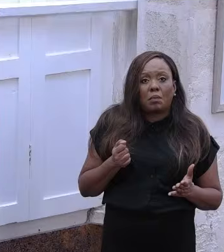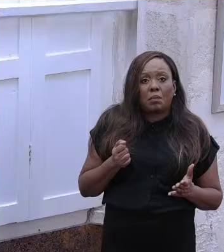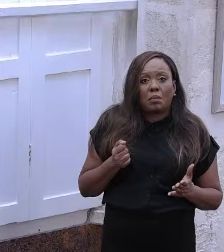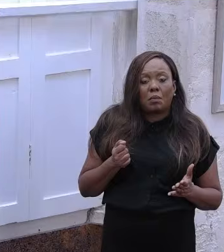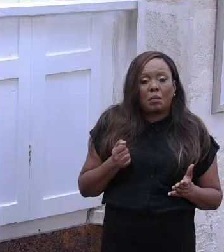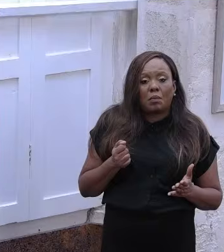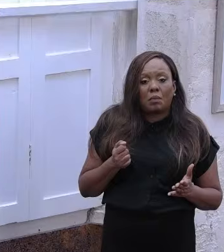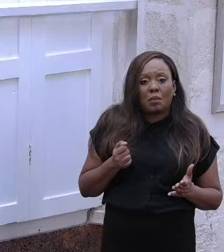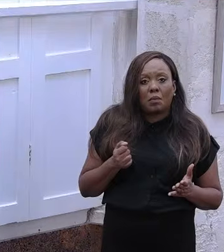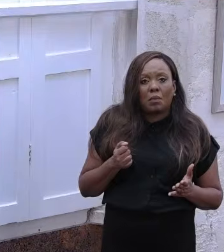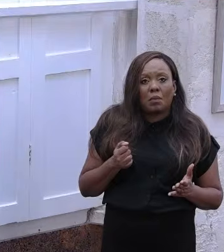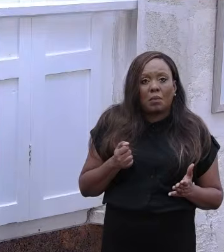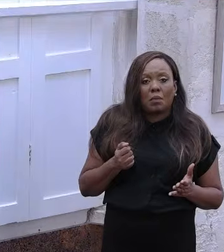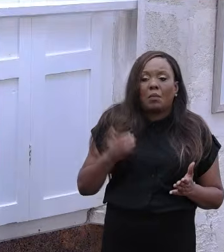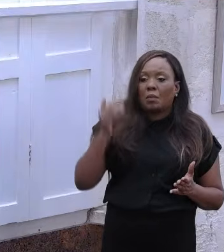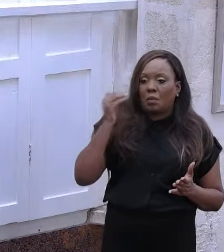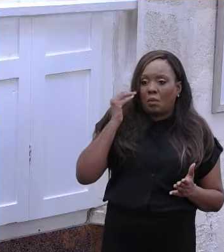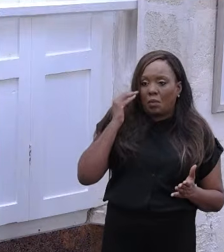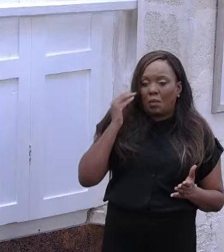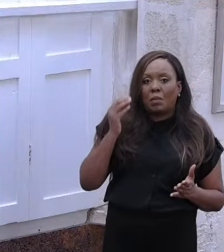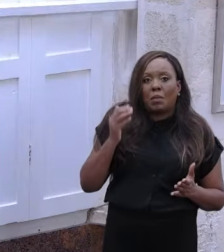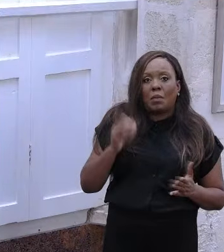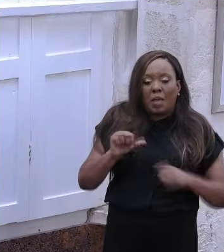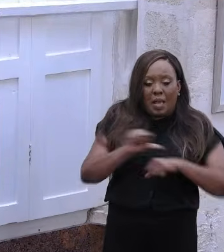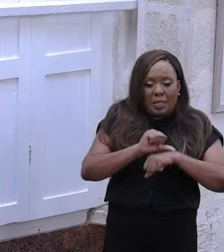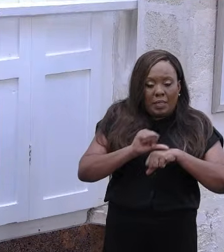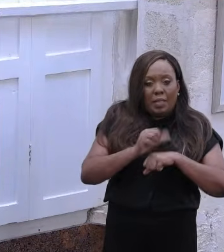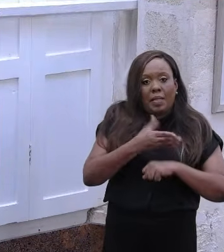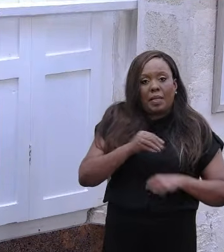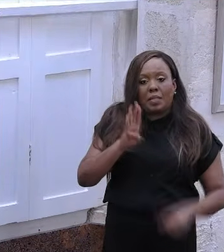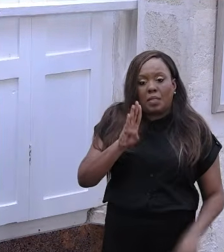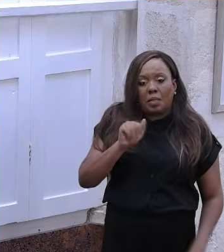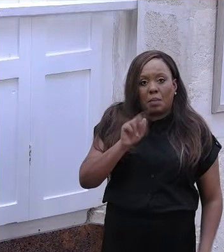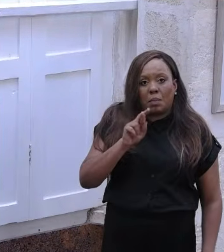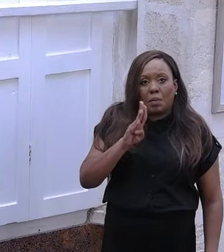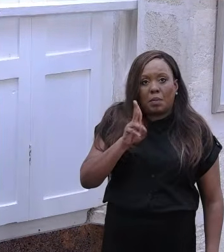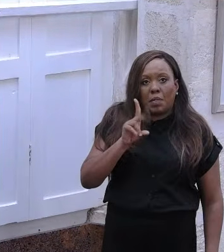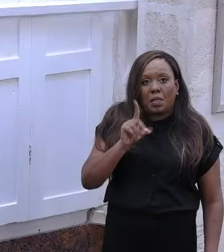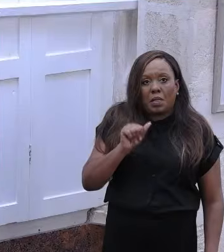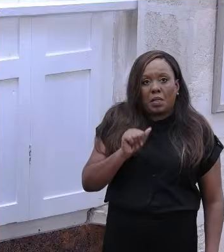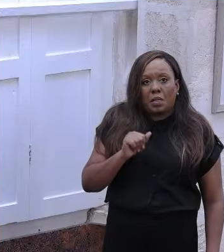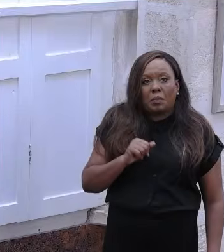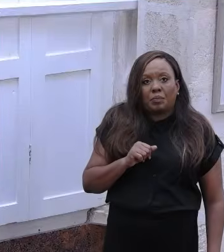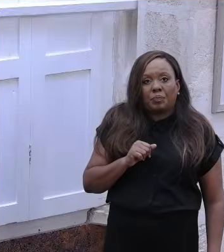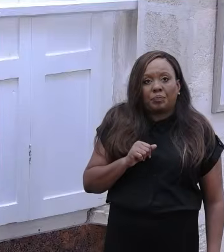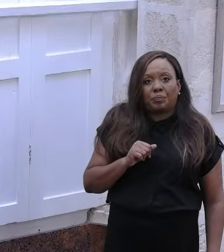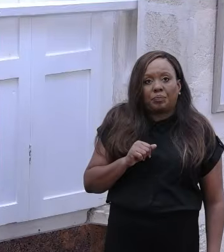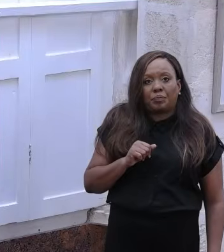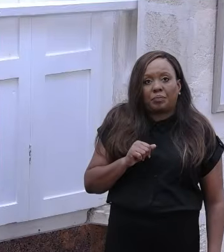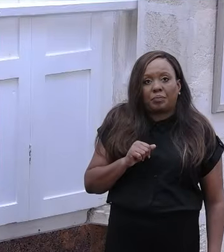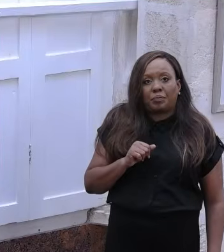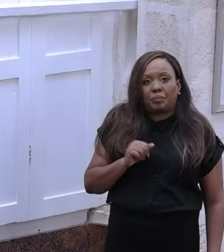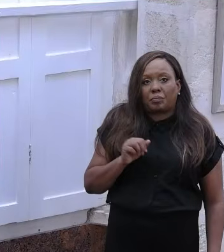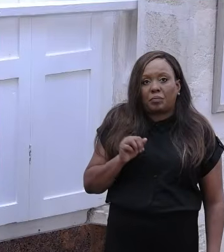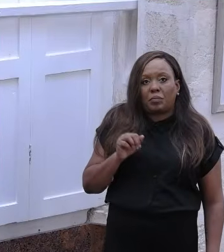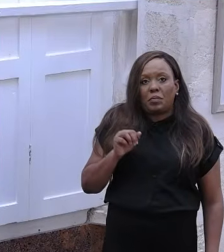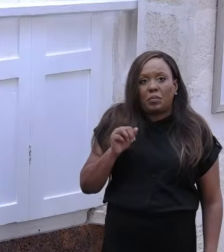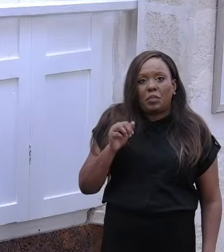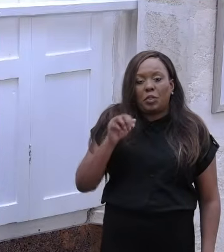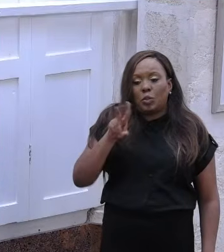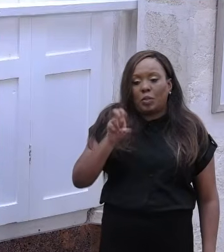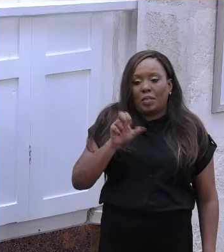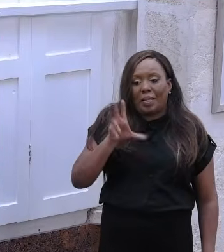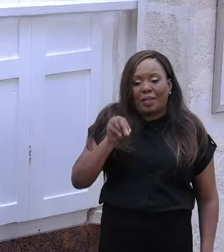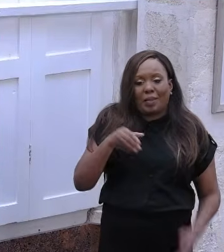Barbuda, which is a CARICOM as far as I know, Antigua and Barbuda, it's $230,000 to have a passport for them, US dollars.